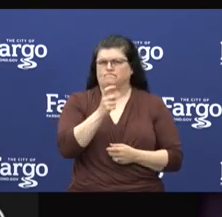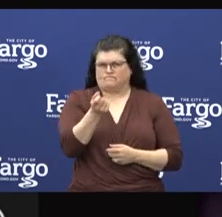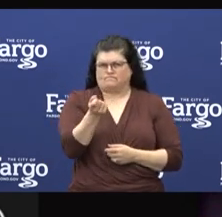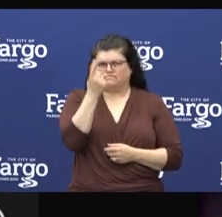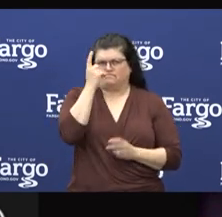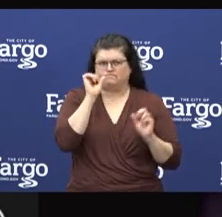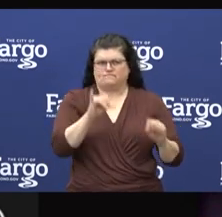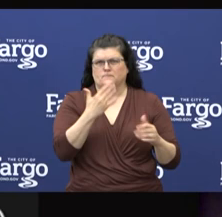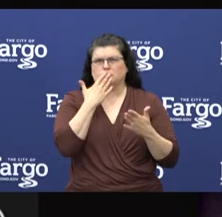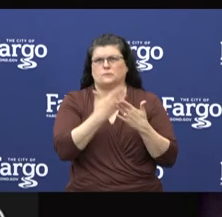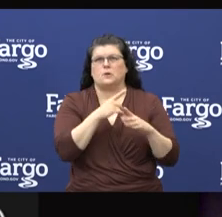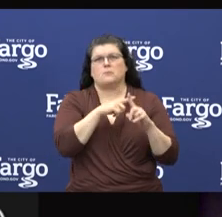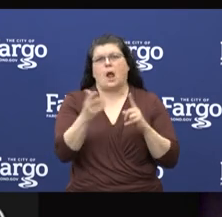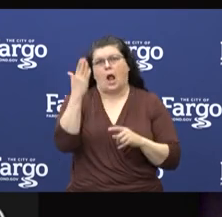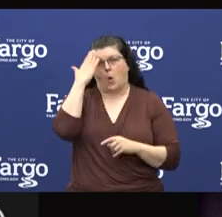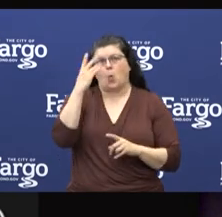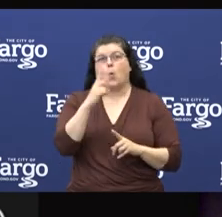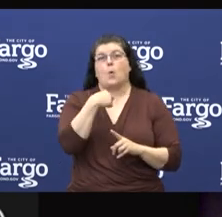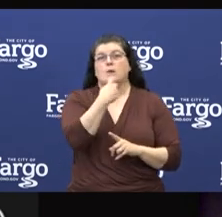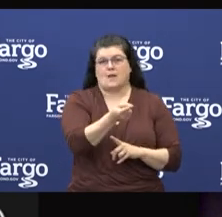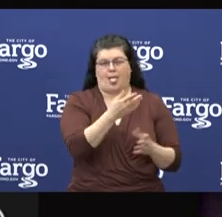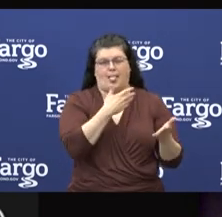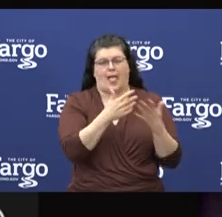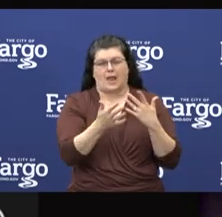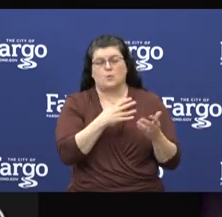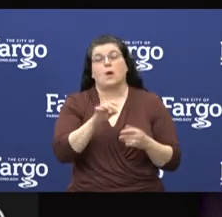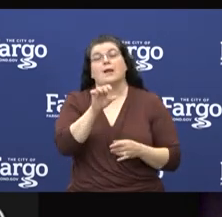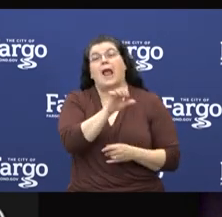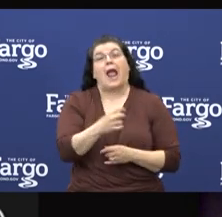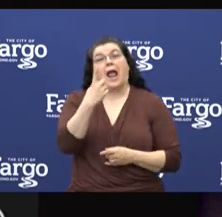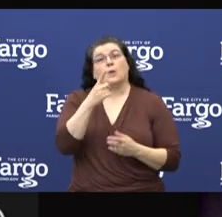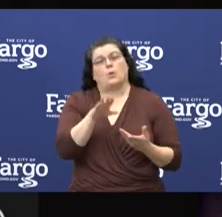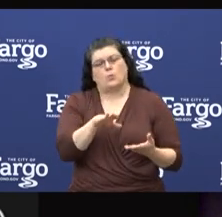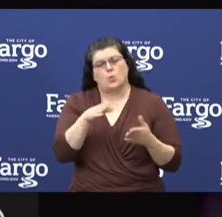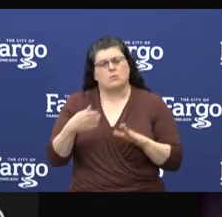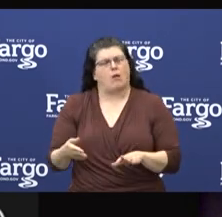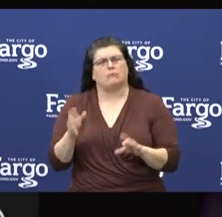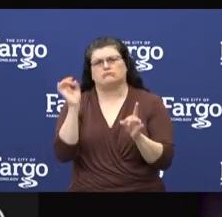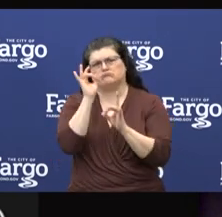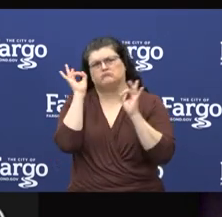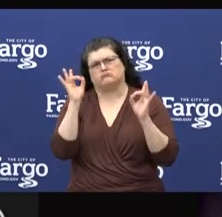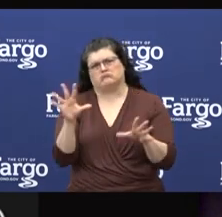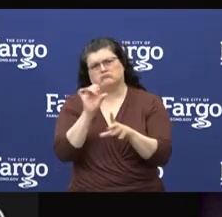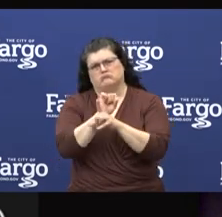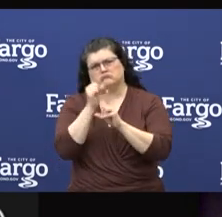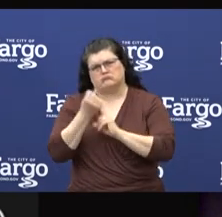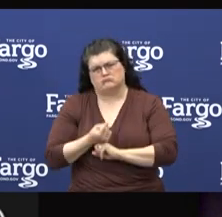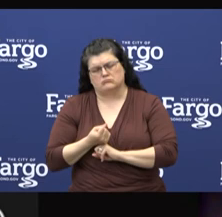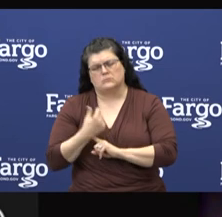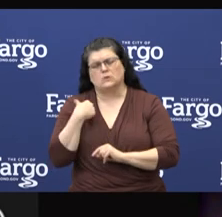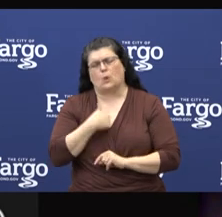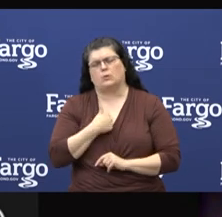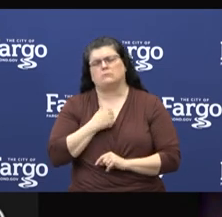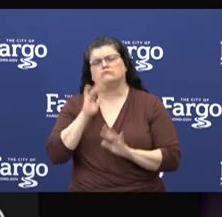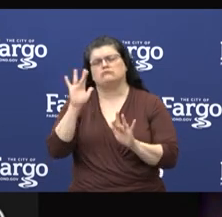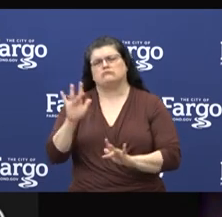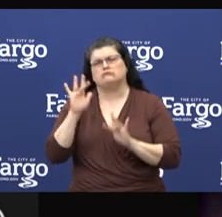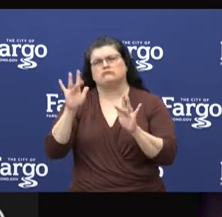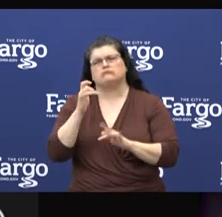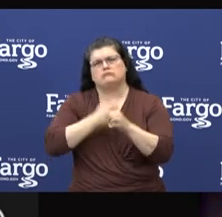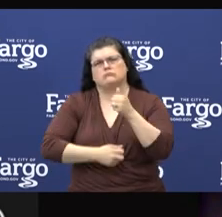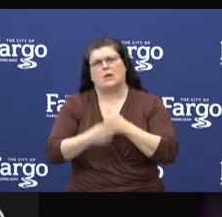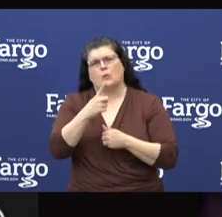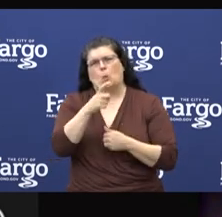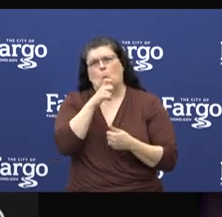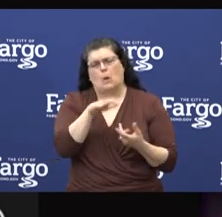but I'm going to say it anyway. Any loss of life is tragic. Our deepest sympathies go out to the families who've passed,